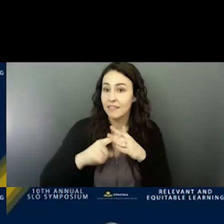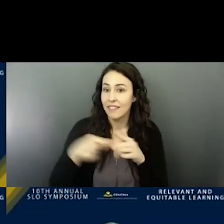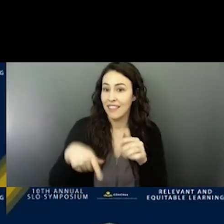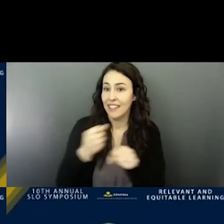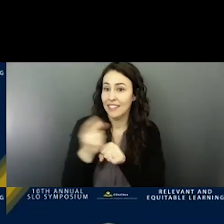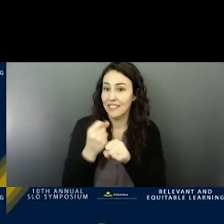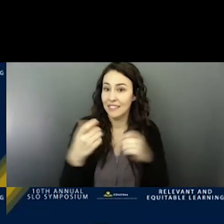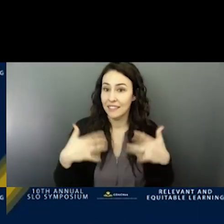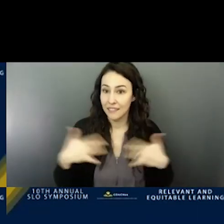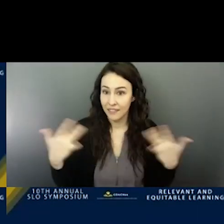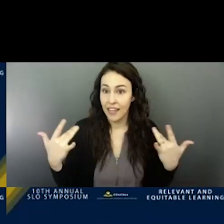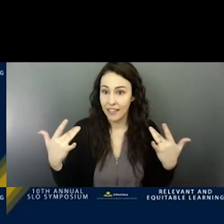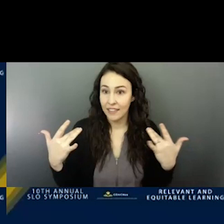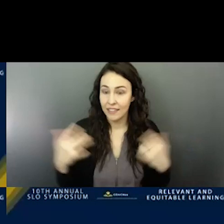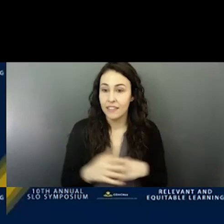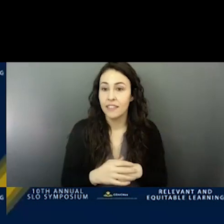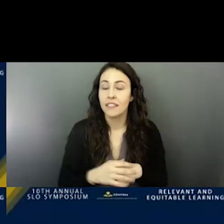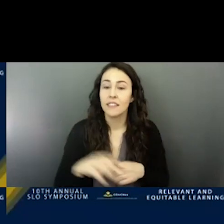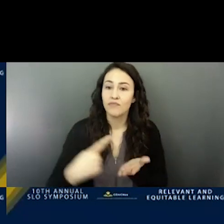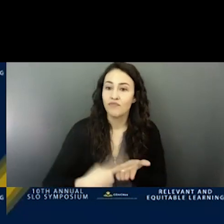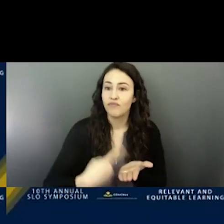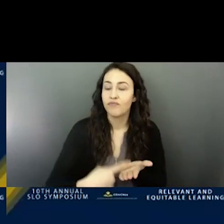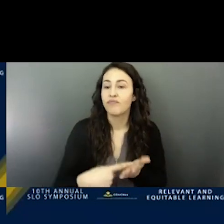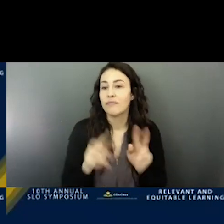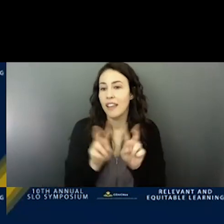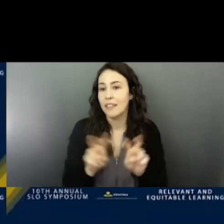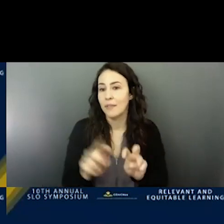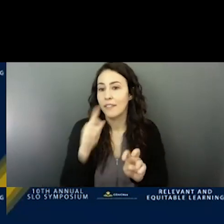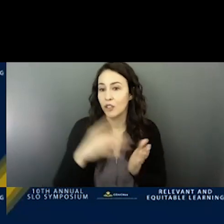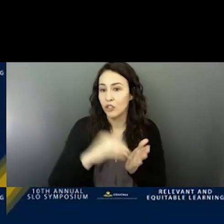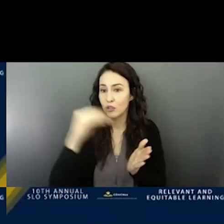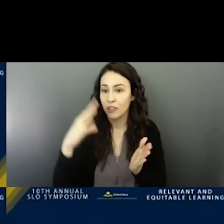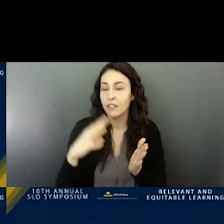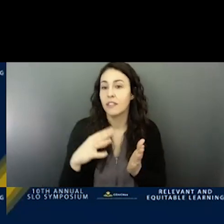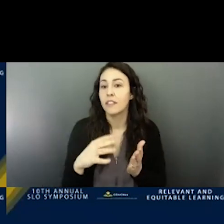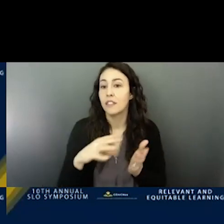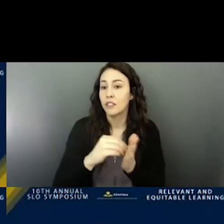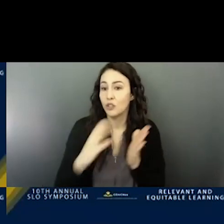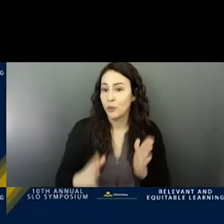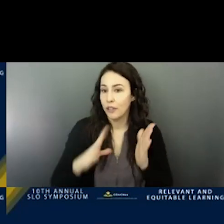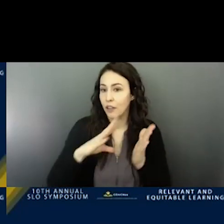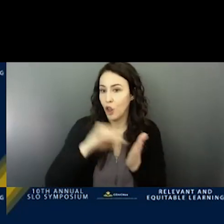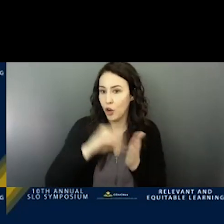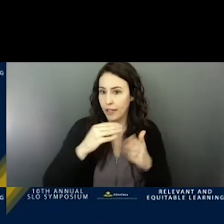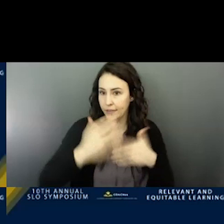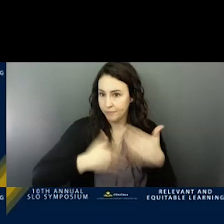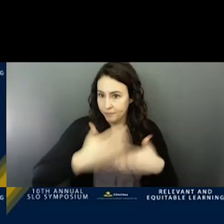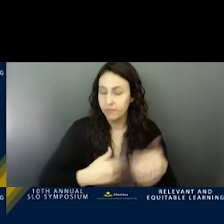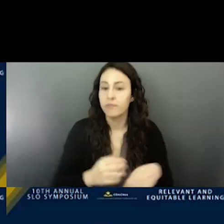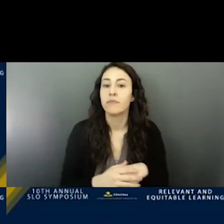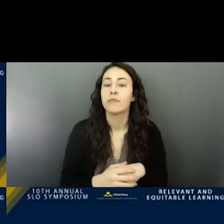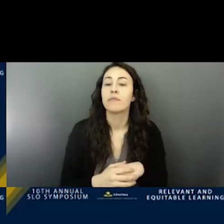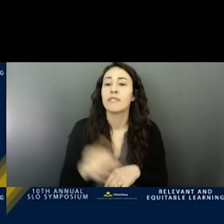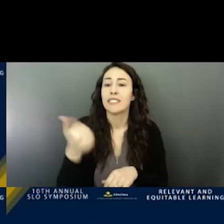event to discuss the assessment of student learning. Over the past decade, we have made